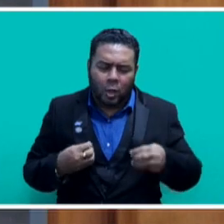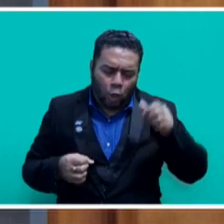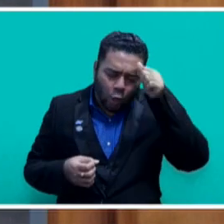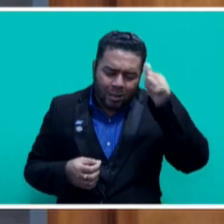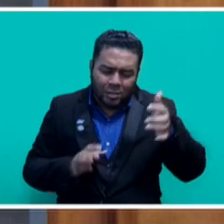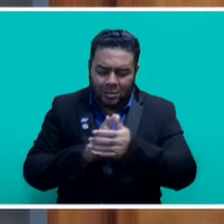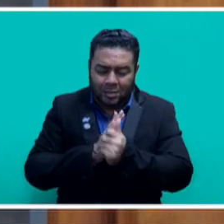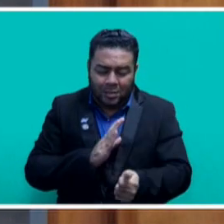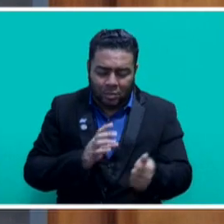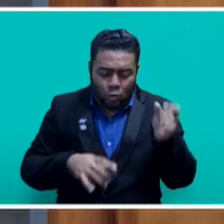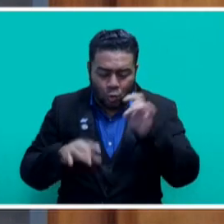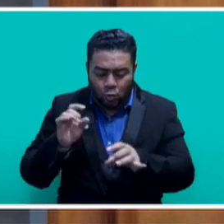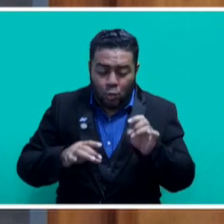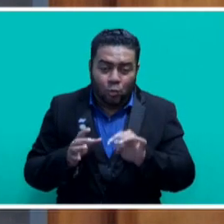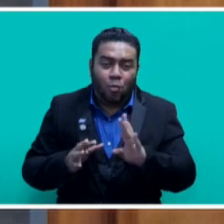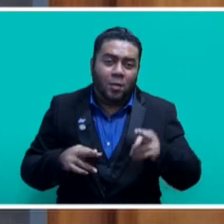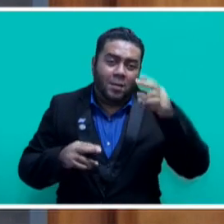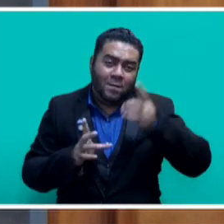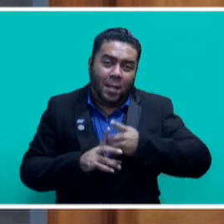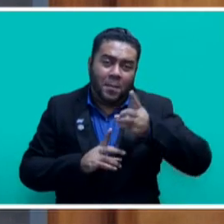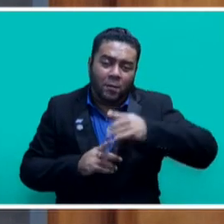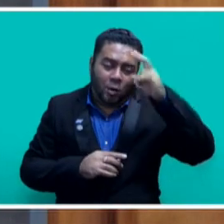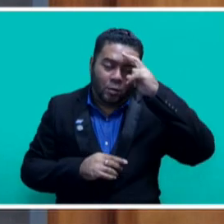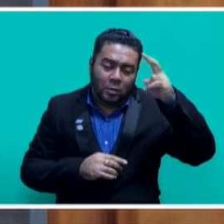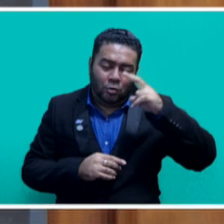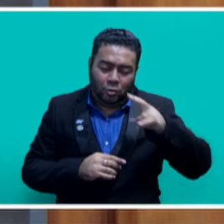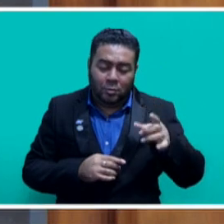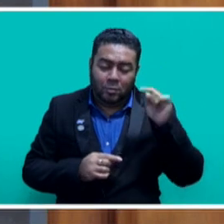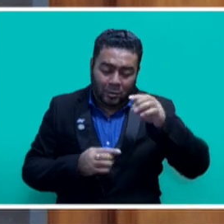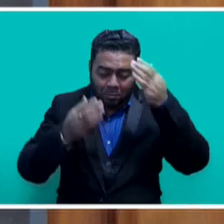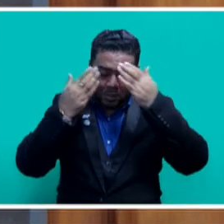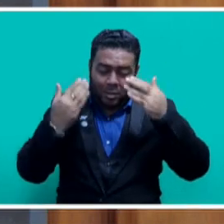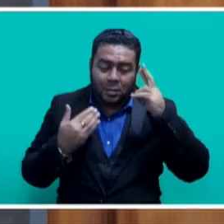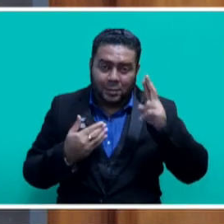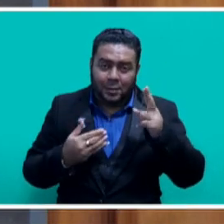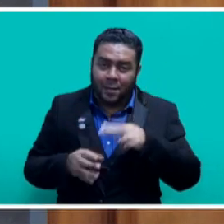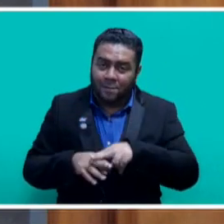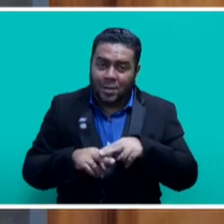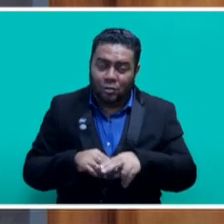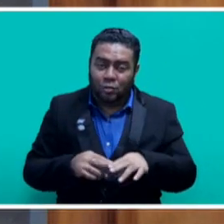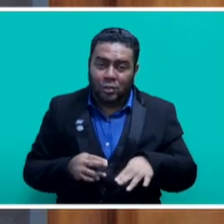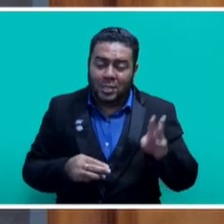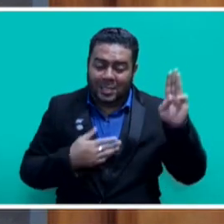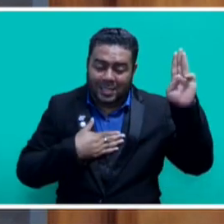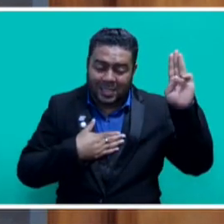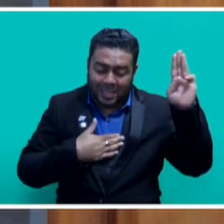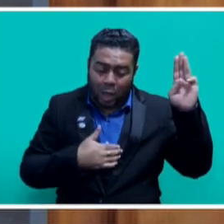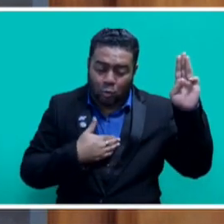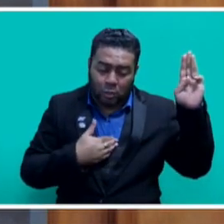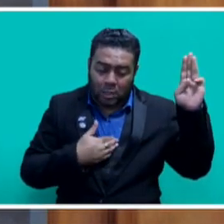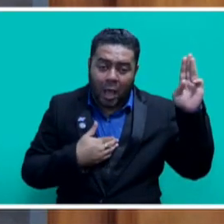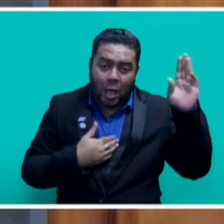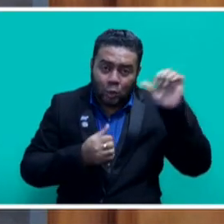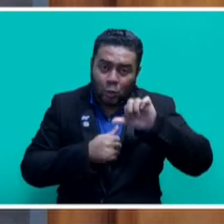to contribute to the development of our nation. Mr. Speaker, sir, the Fiji Scouts Association play a pivotal